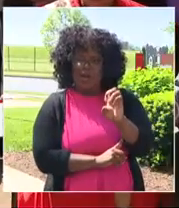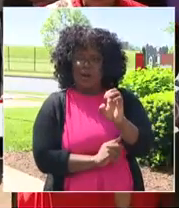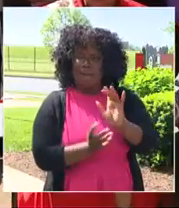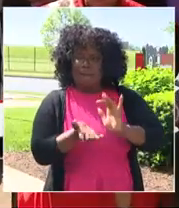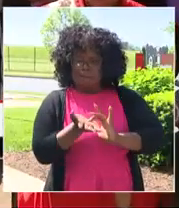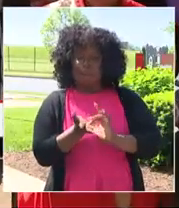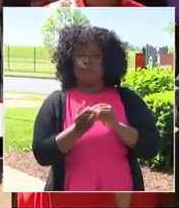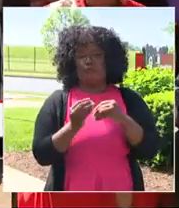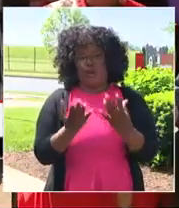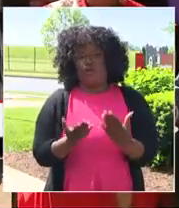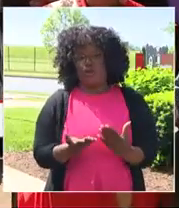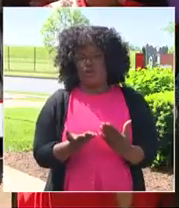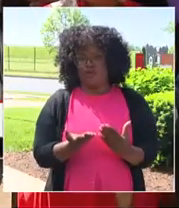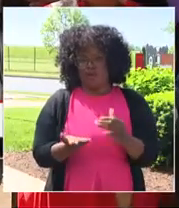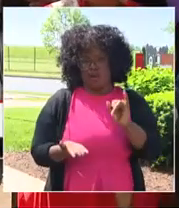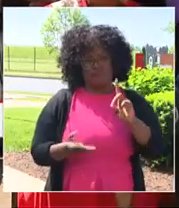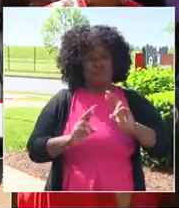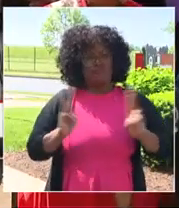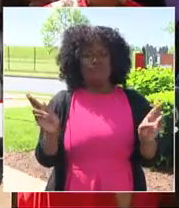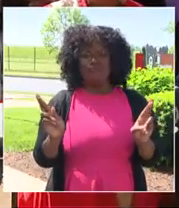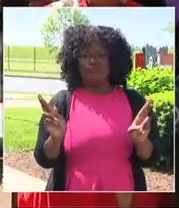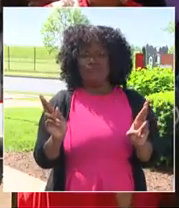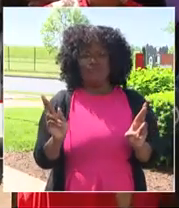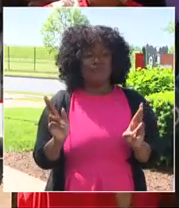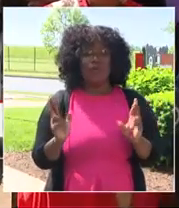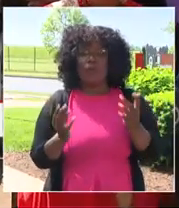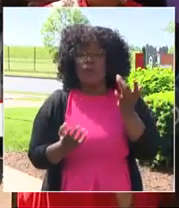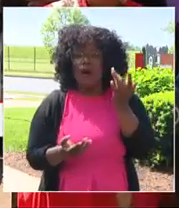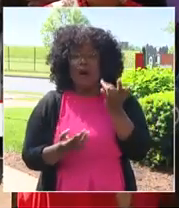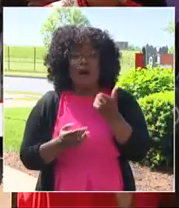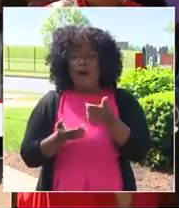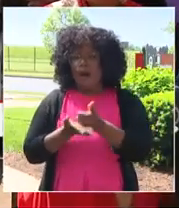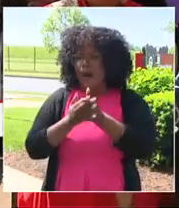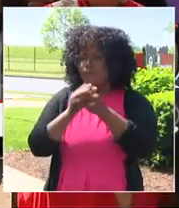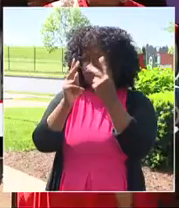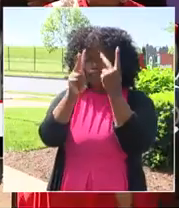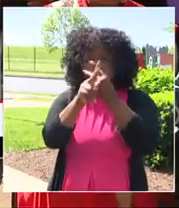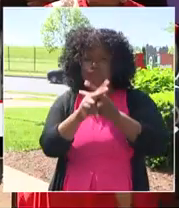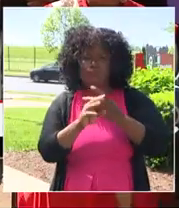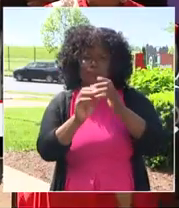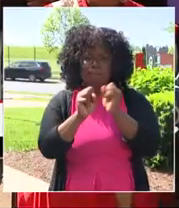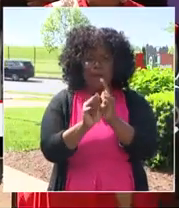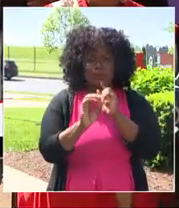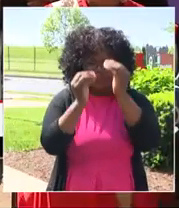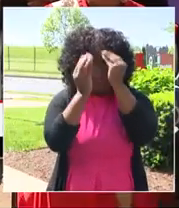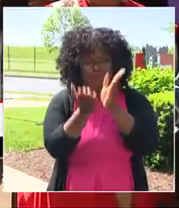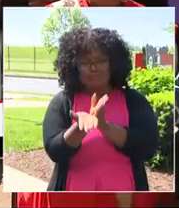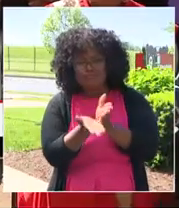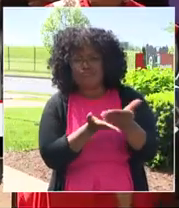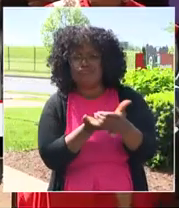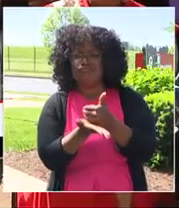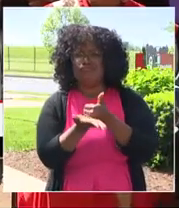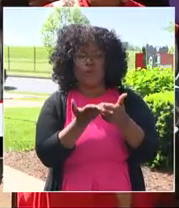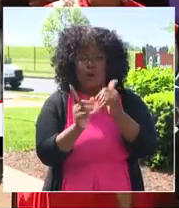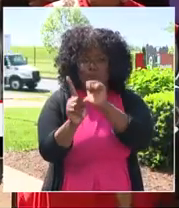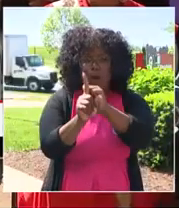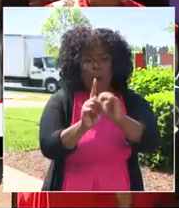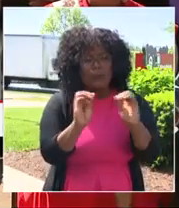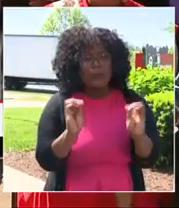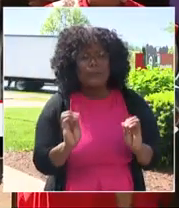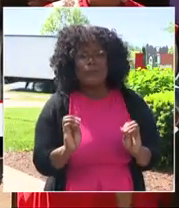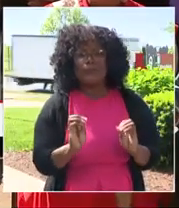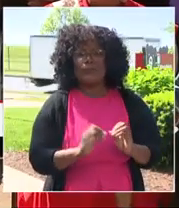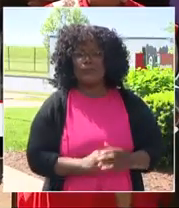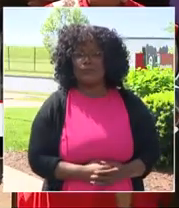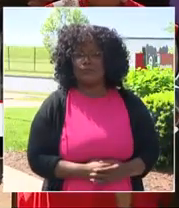that enhances transparency and roots out fraud. We work closely with our Medicaid fraud